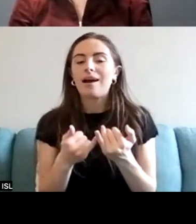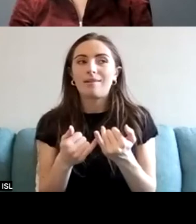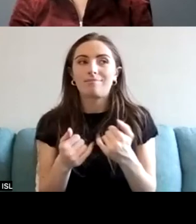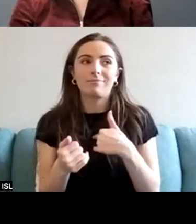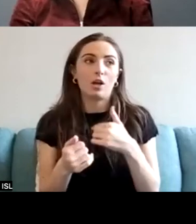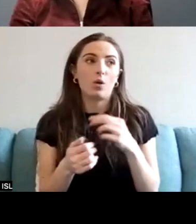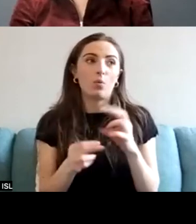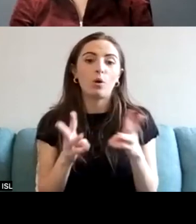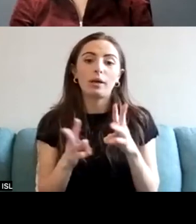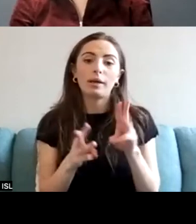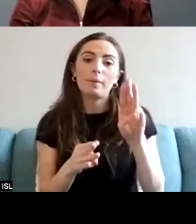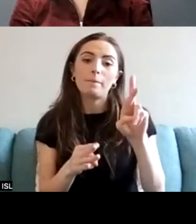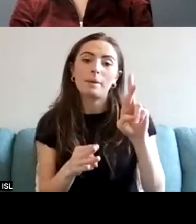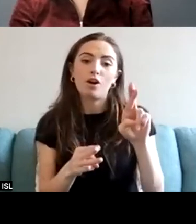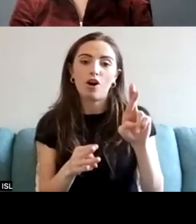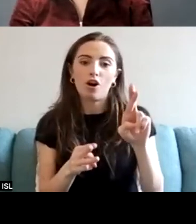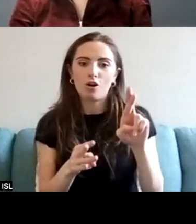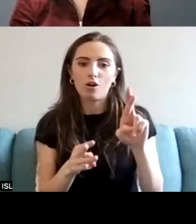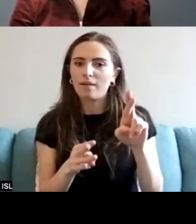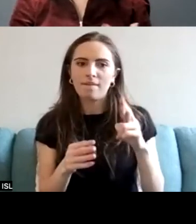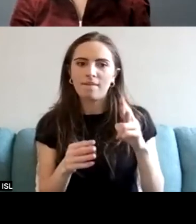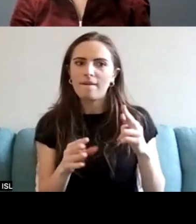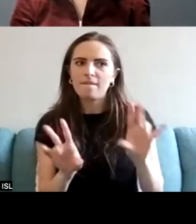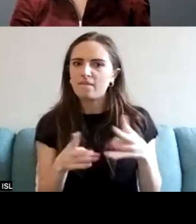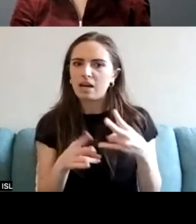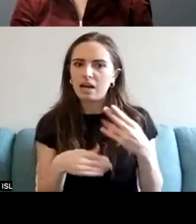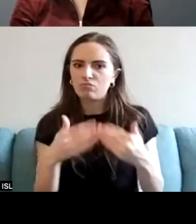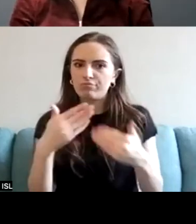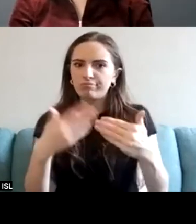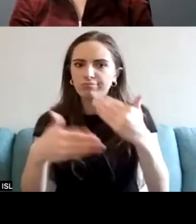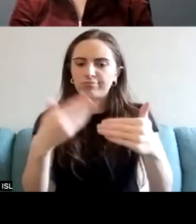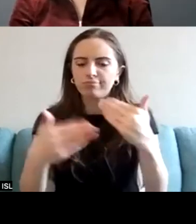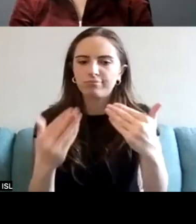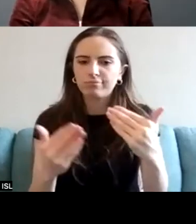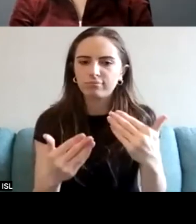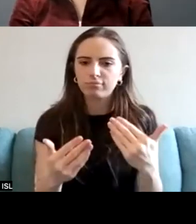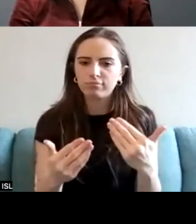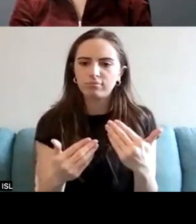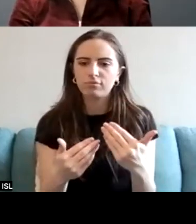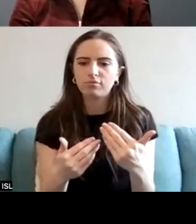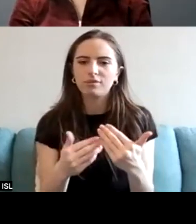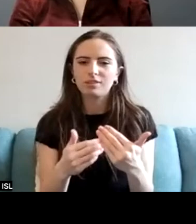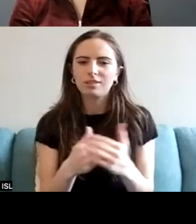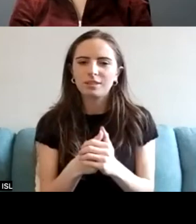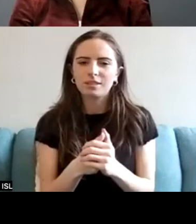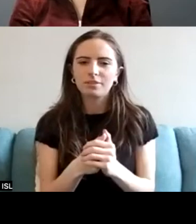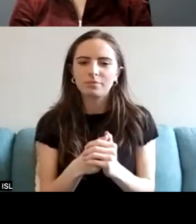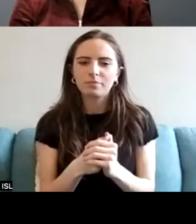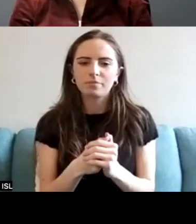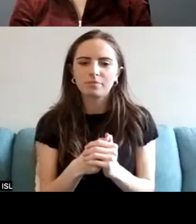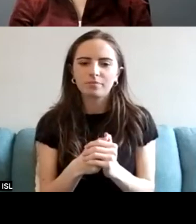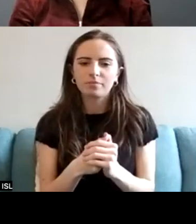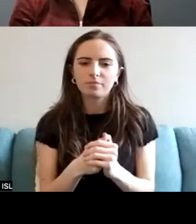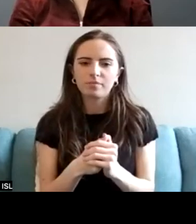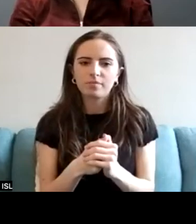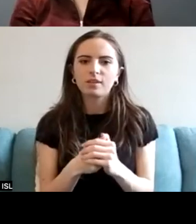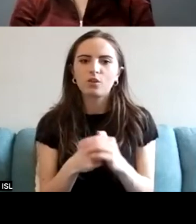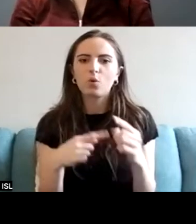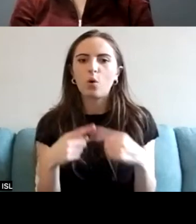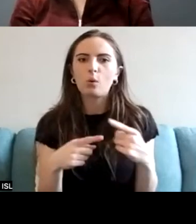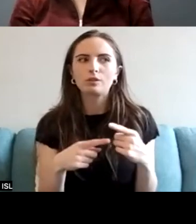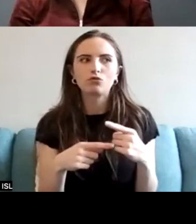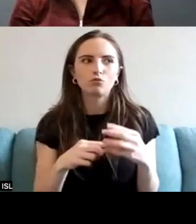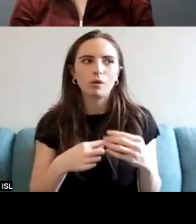communications industry, and it's very, very fast paced. So there is an element of trying to keep